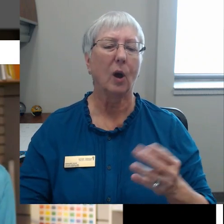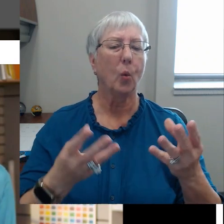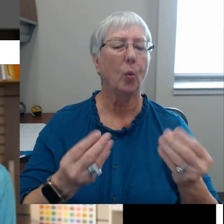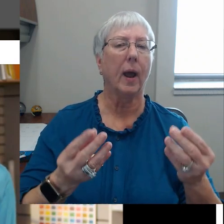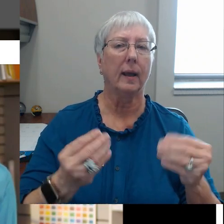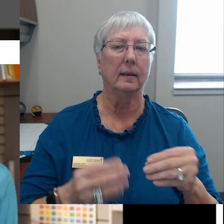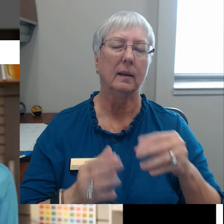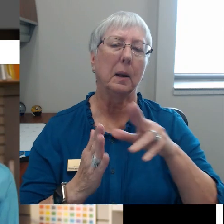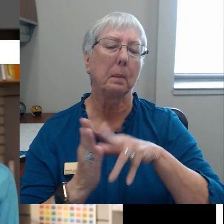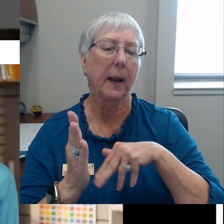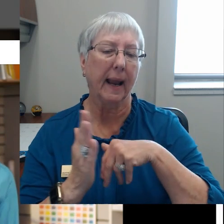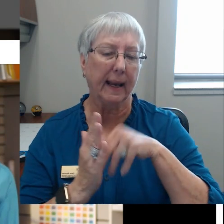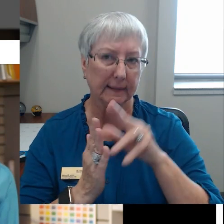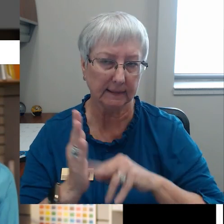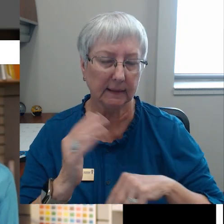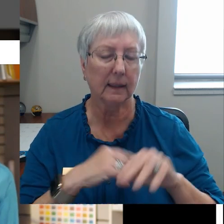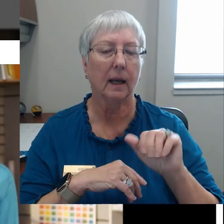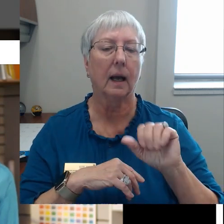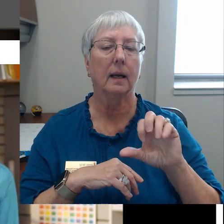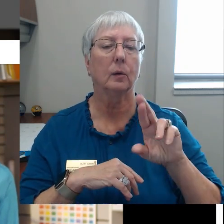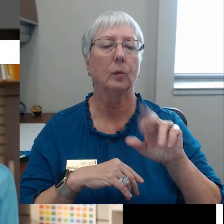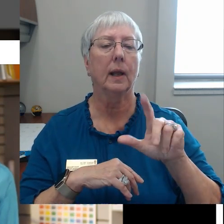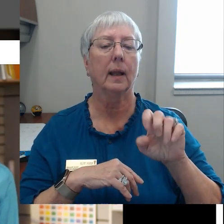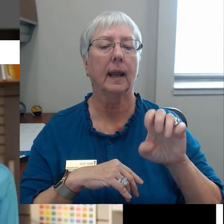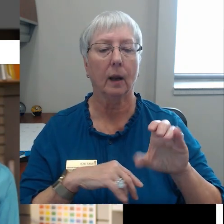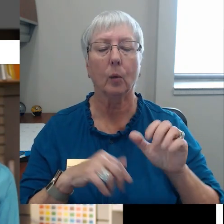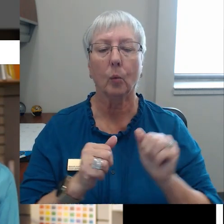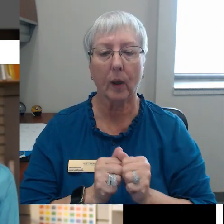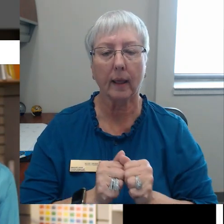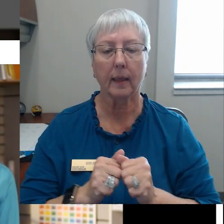acrylic paint with multiple layers of opaque and transparent color,